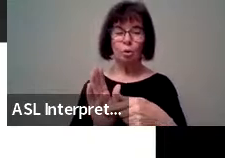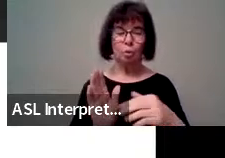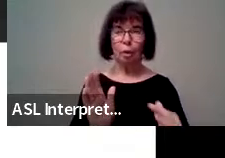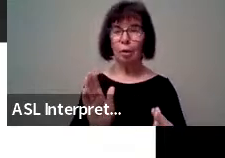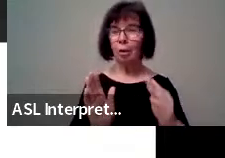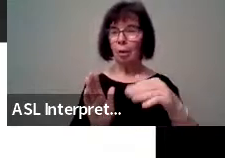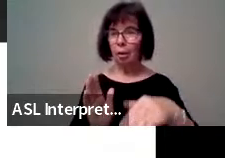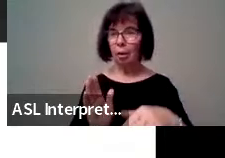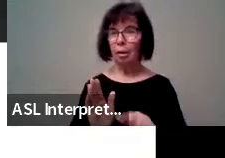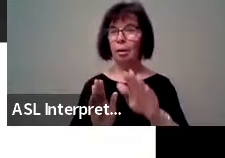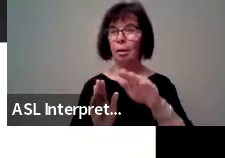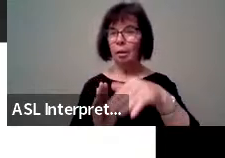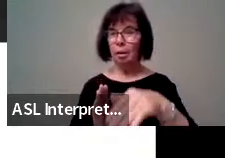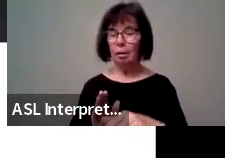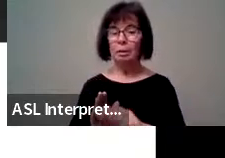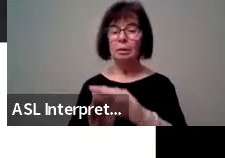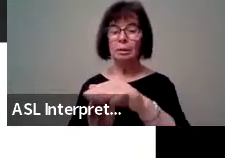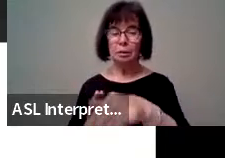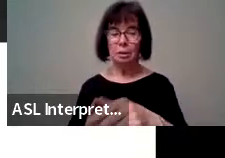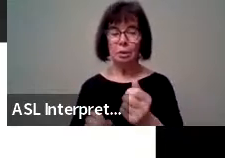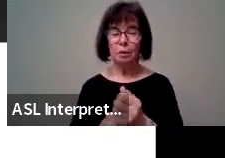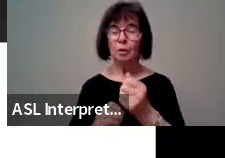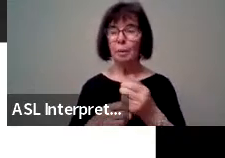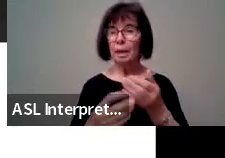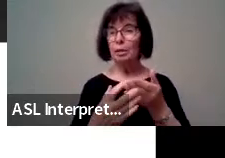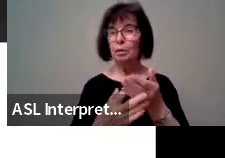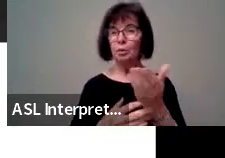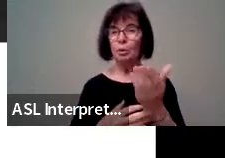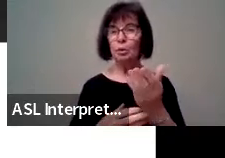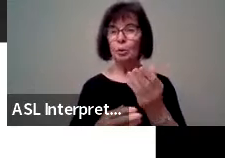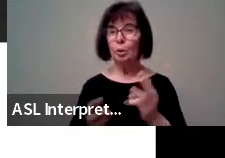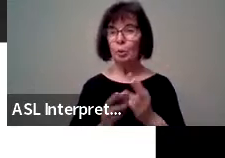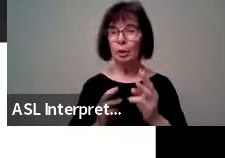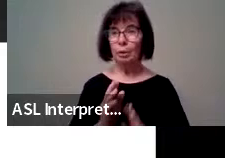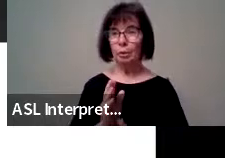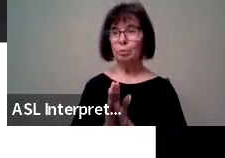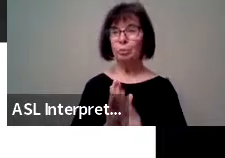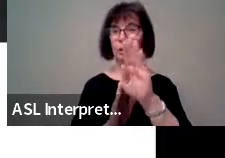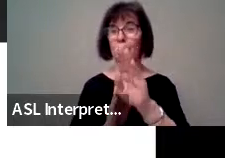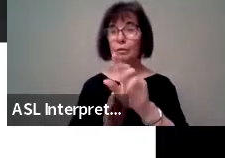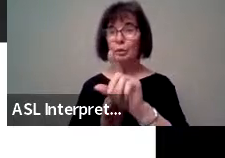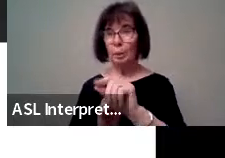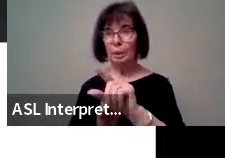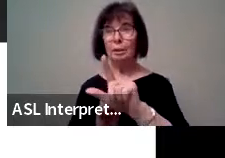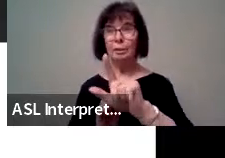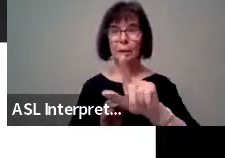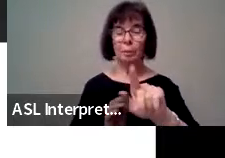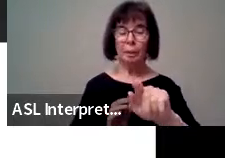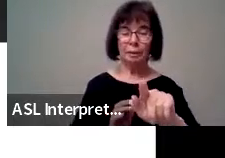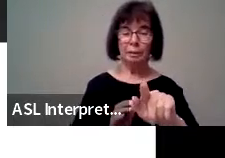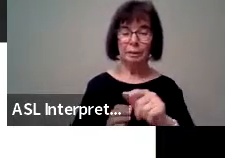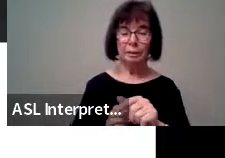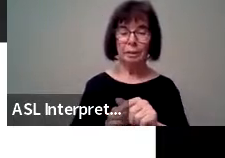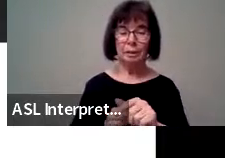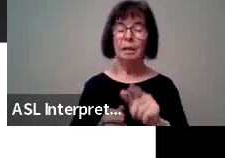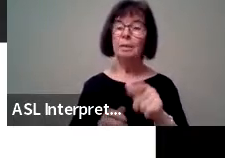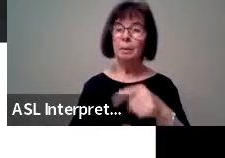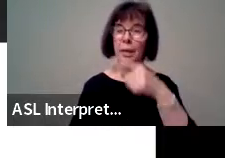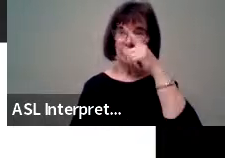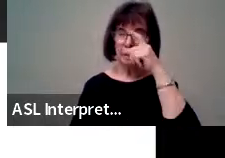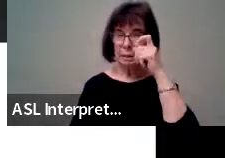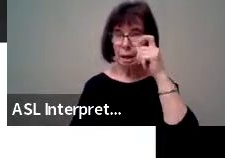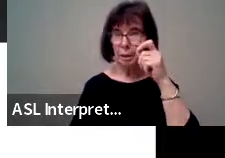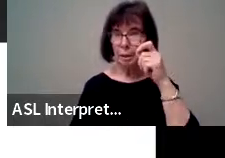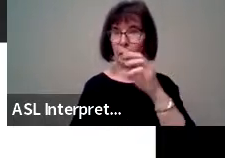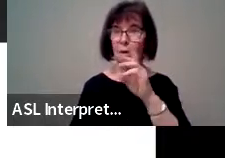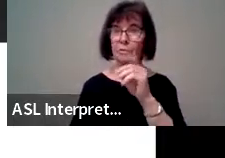been. We've made it through the winter surge of 2021. Then we had our summer surge of the